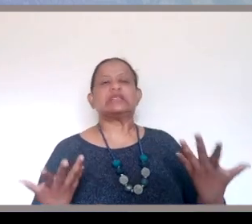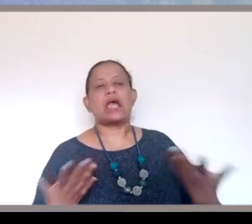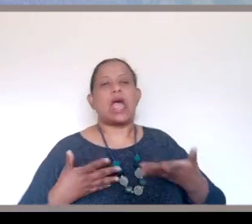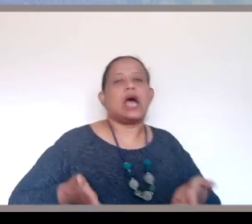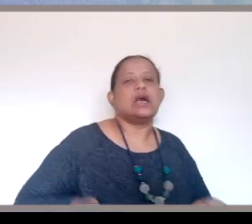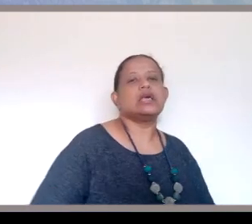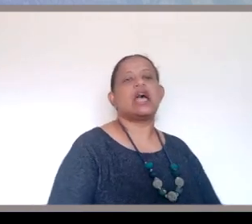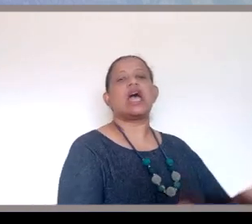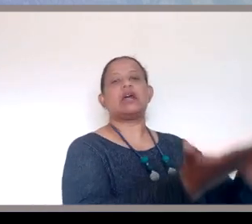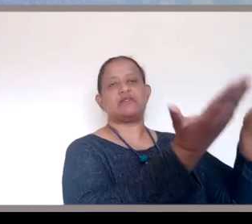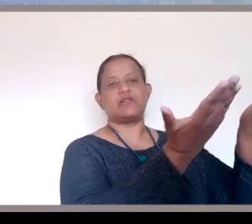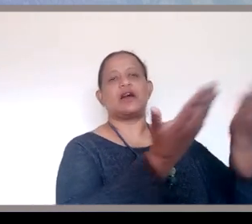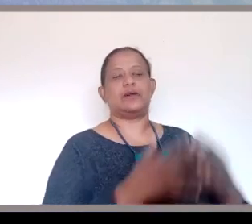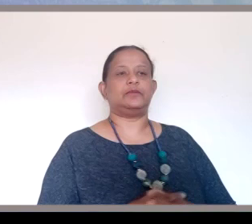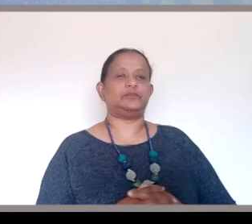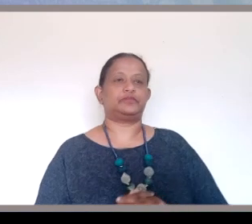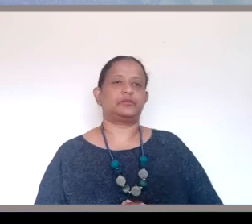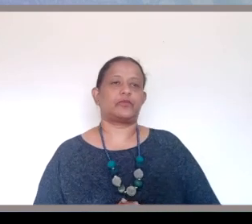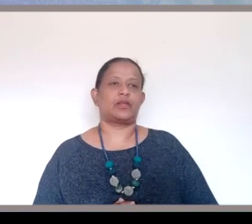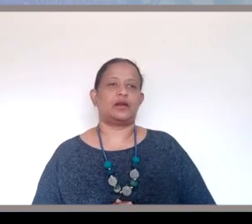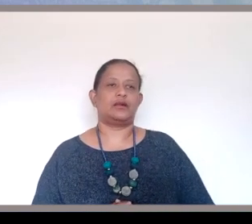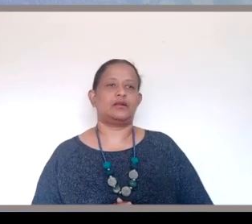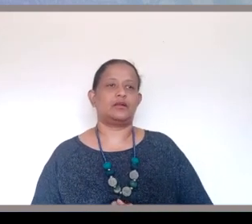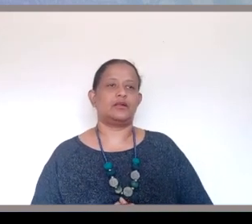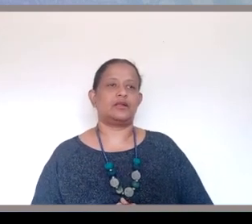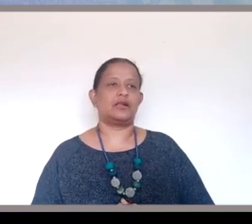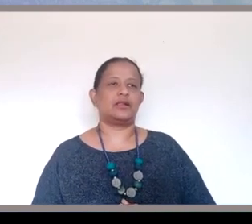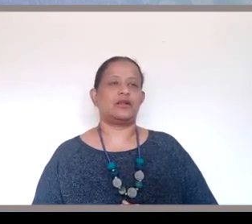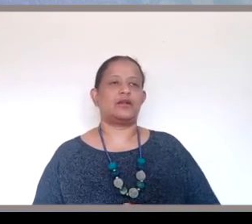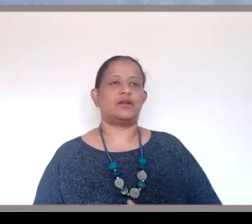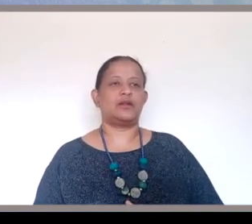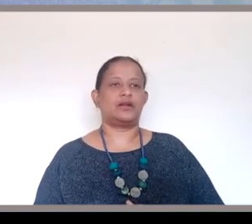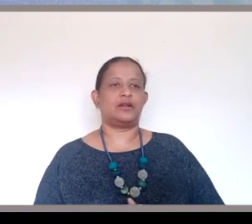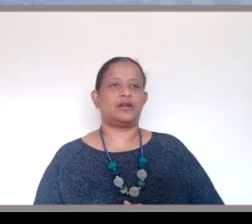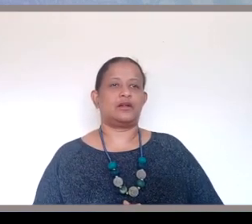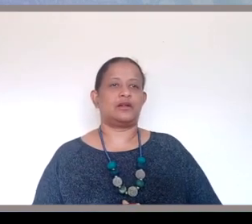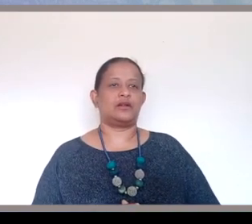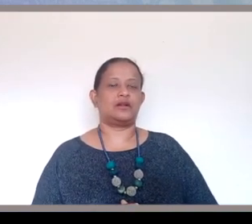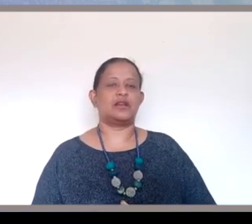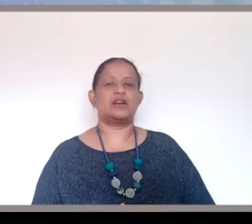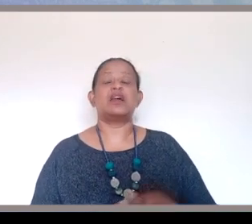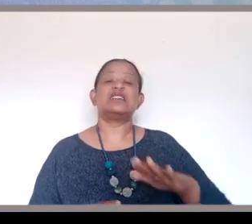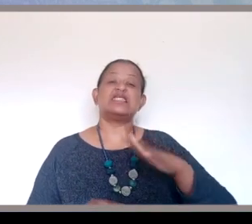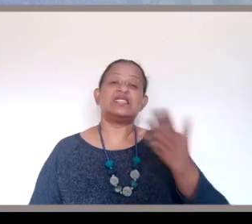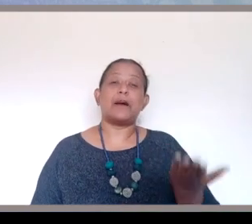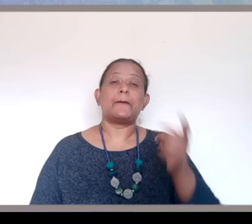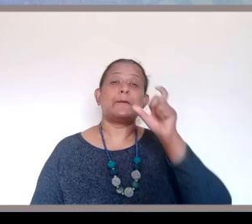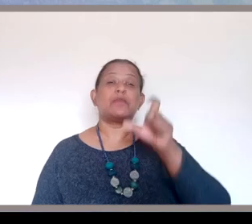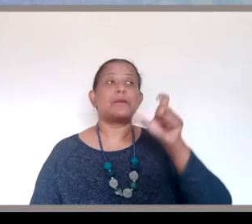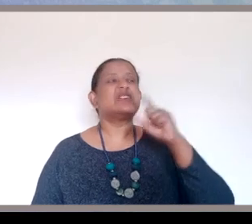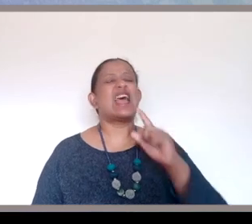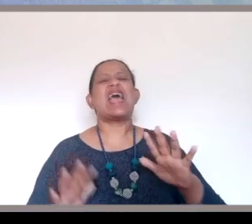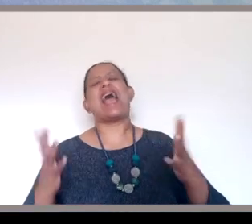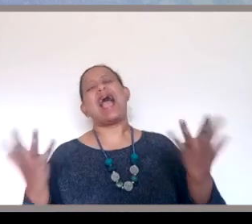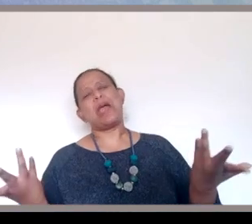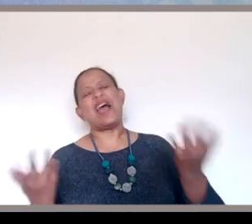said this, the only way to get rid of temptation is to give in to it. Now, that's not right. That's